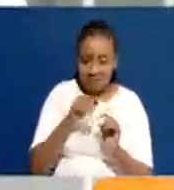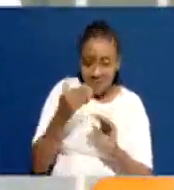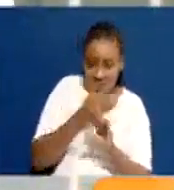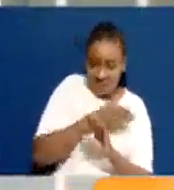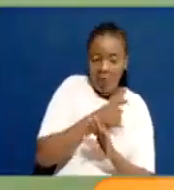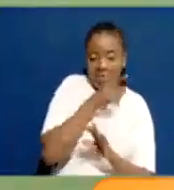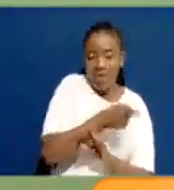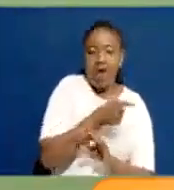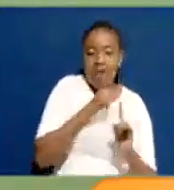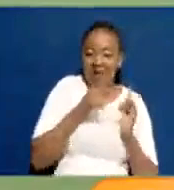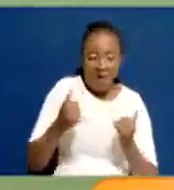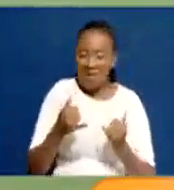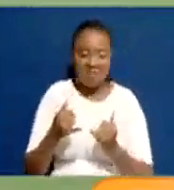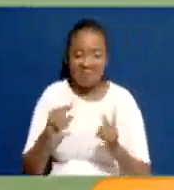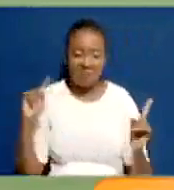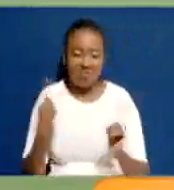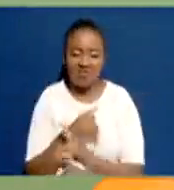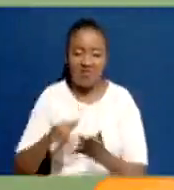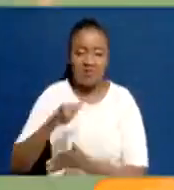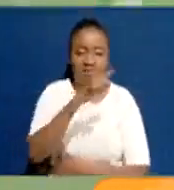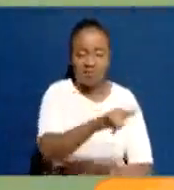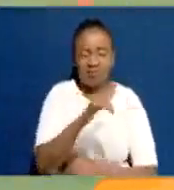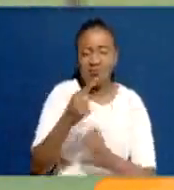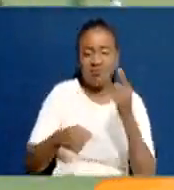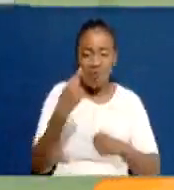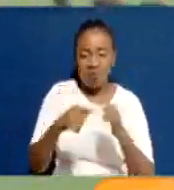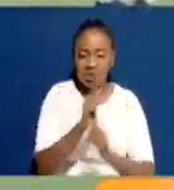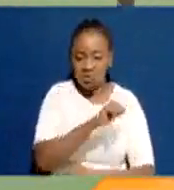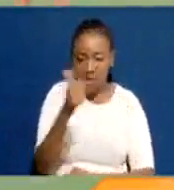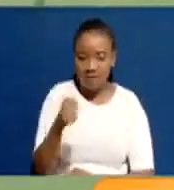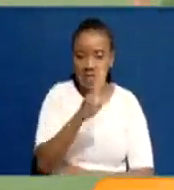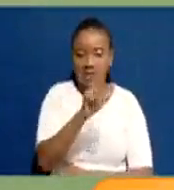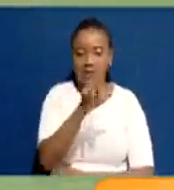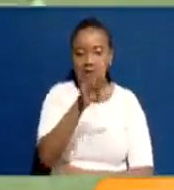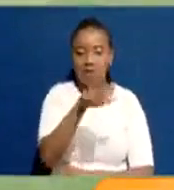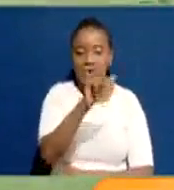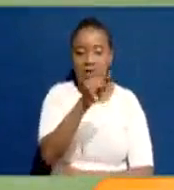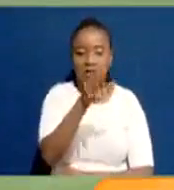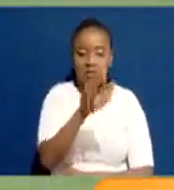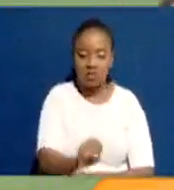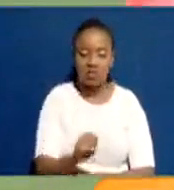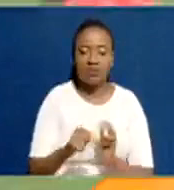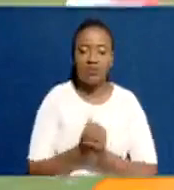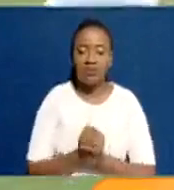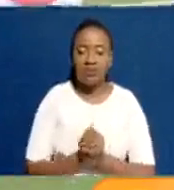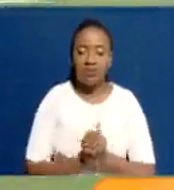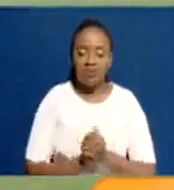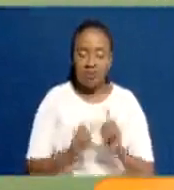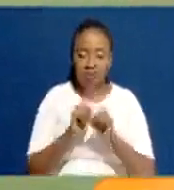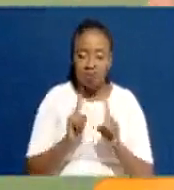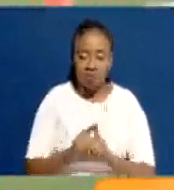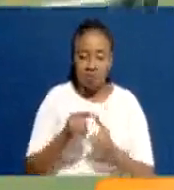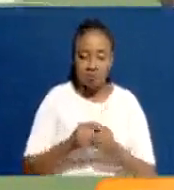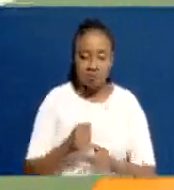for Mauritius on Saturday. The technical bench wants to see the mental strength of the players and their ability to handle pressure in away games.